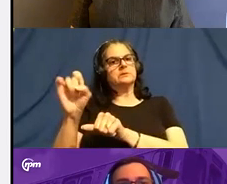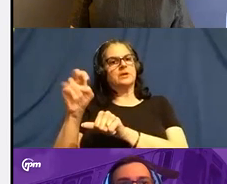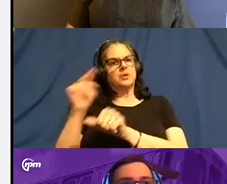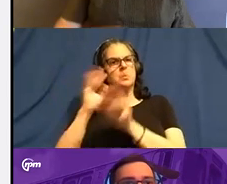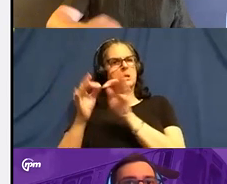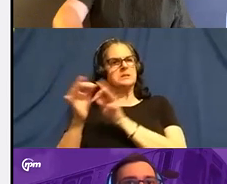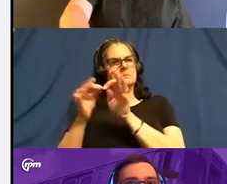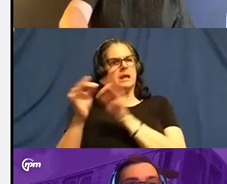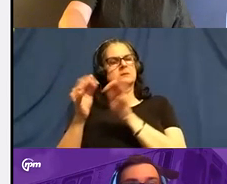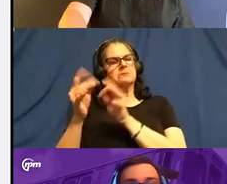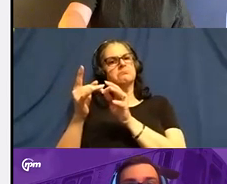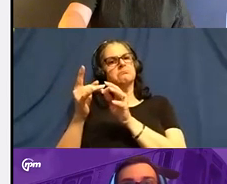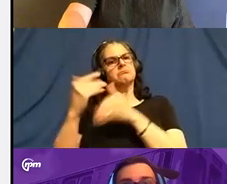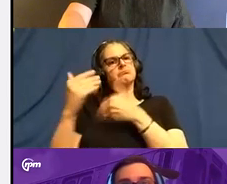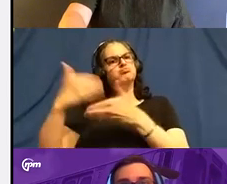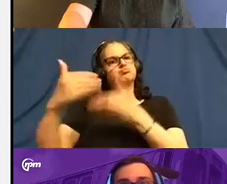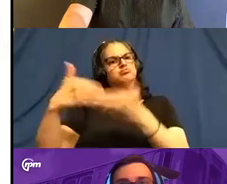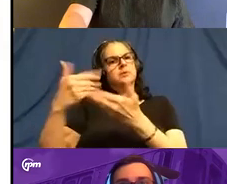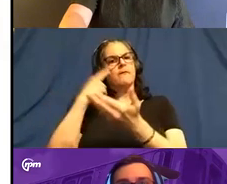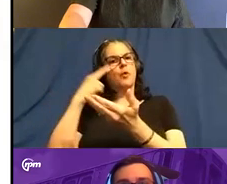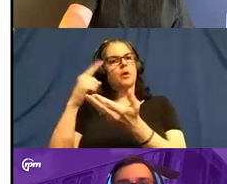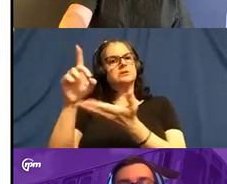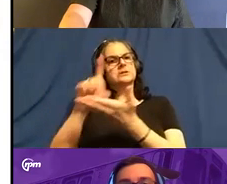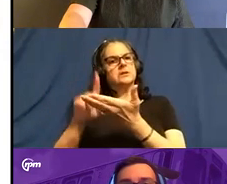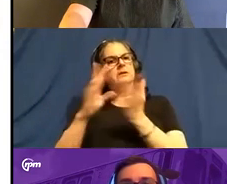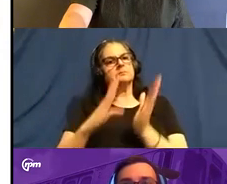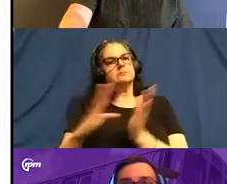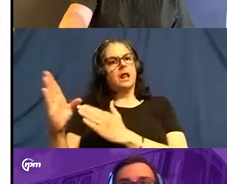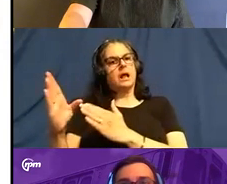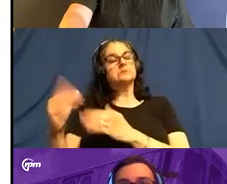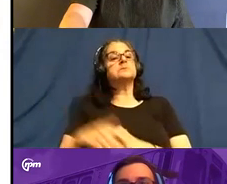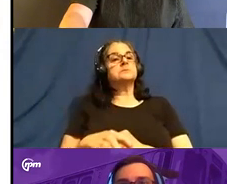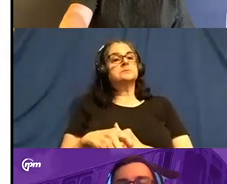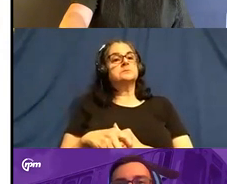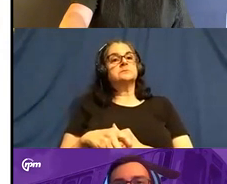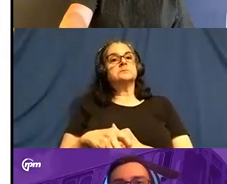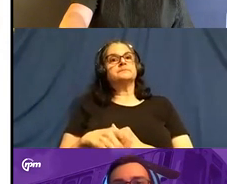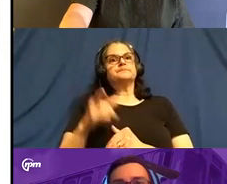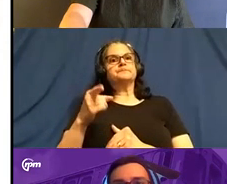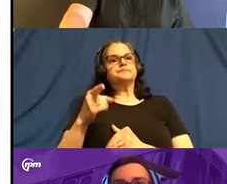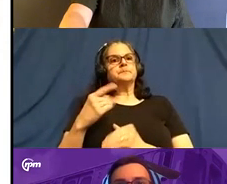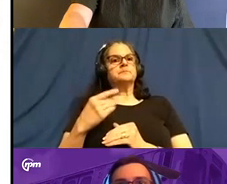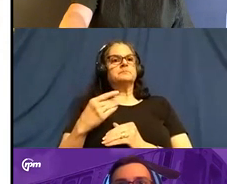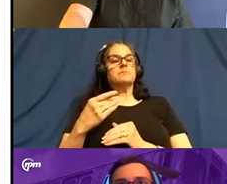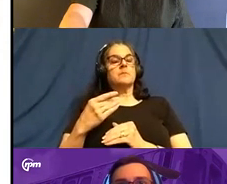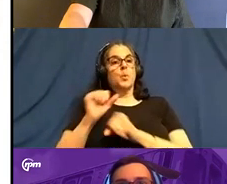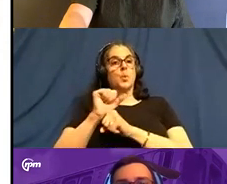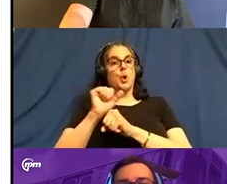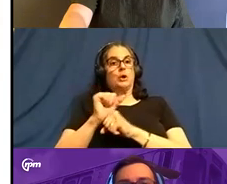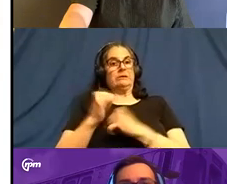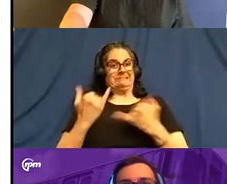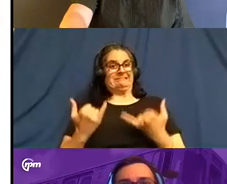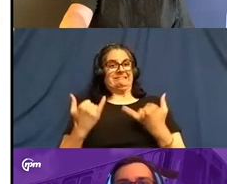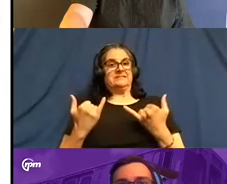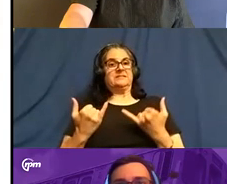our design plans. Next slide. Again, just focusing on some of the preparatory work that we're doing this year for what